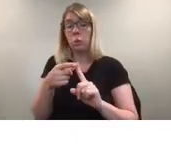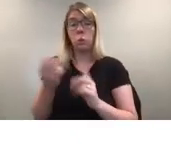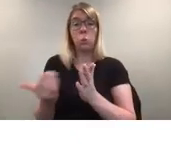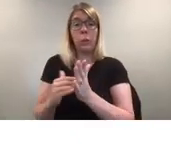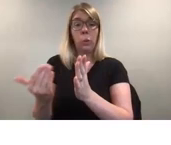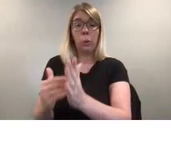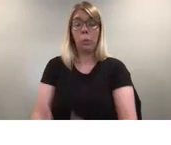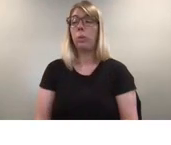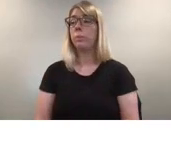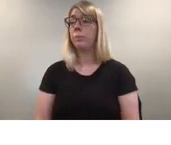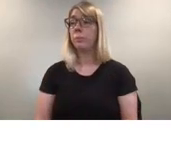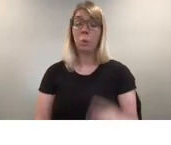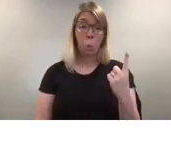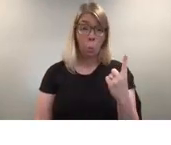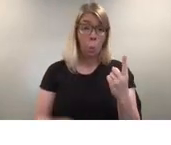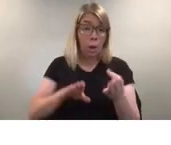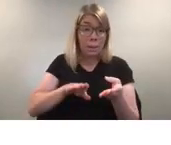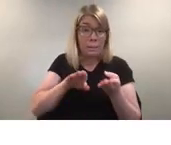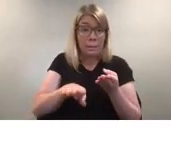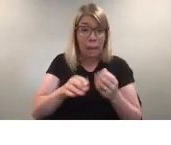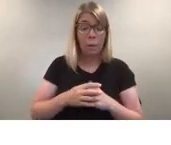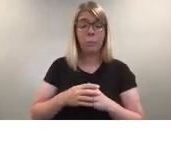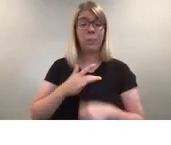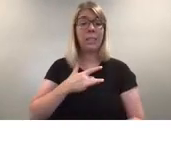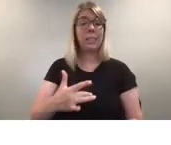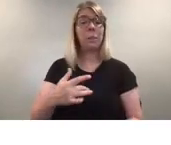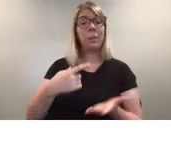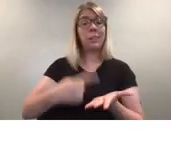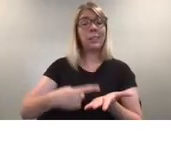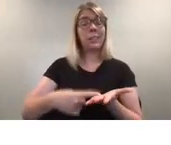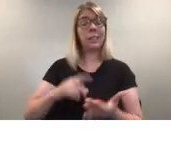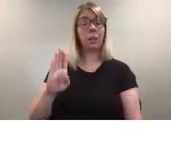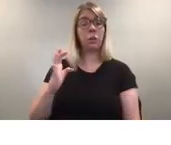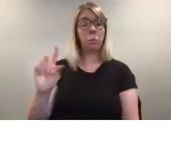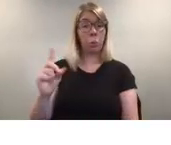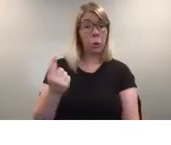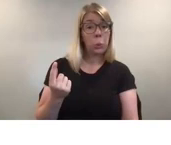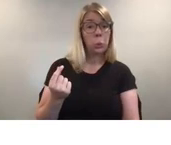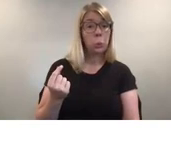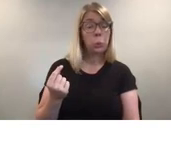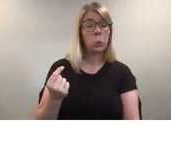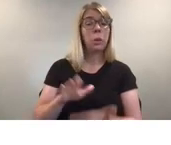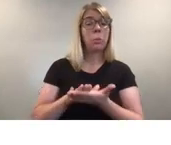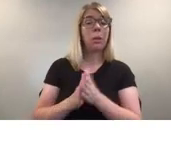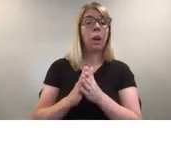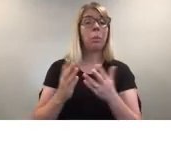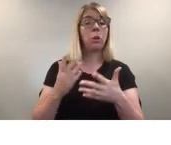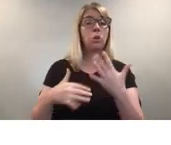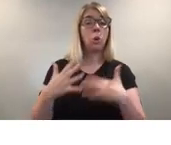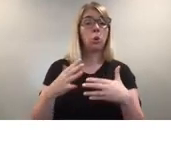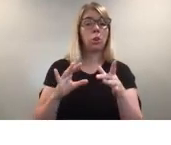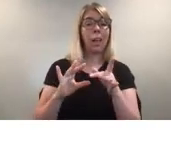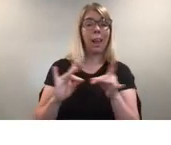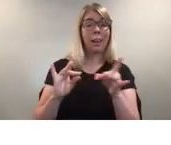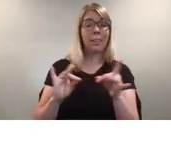So one small step would be to take your typical discussion board post assignment and turn it into a social annotation assignment. So when we